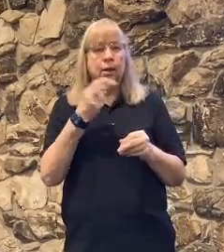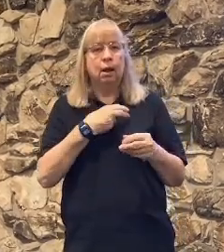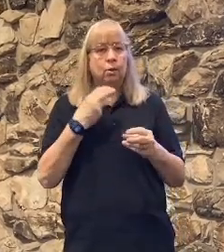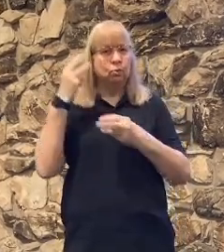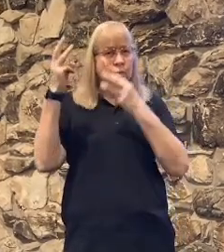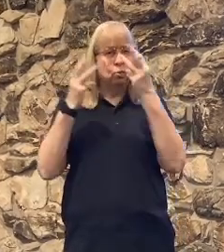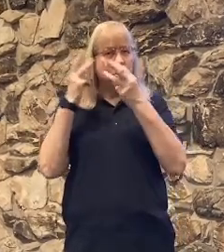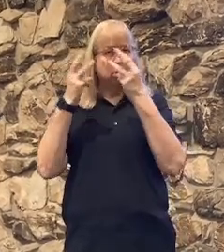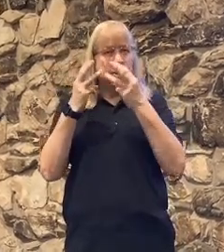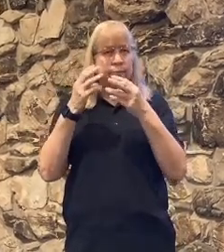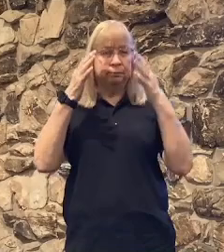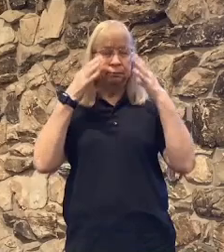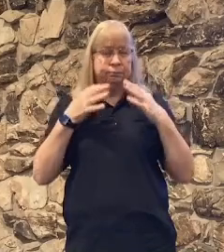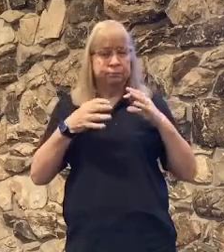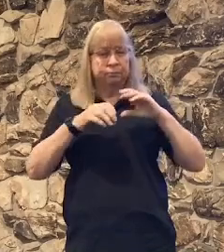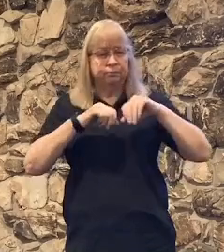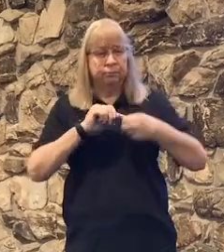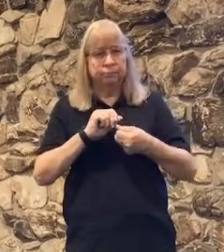and sorrow.